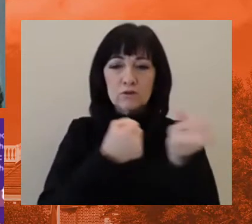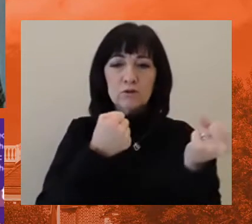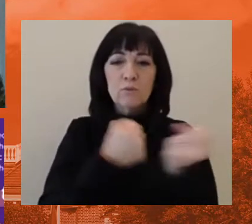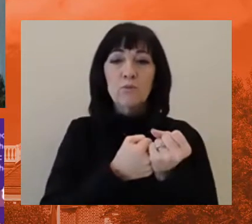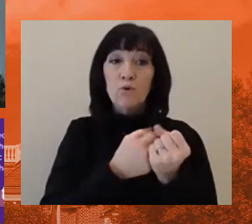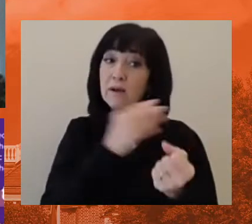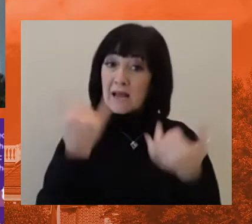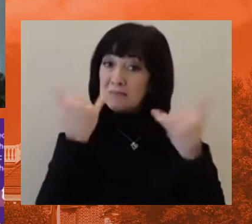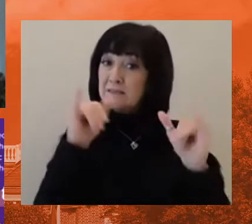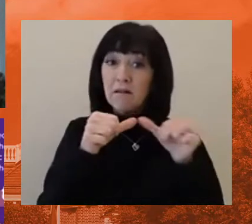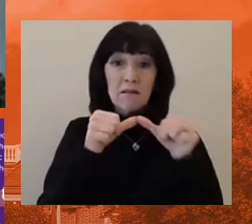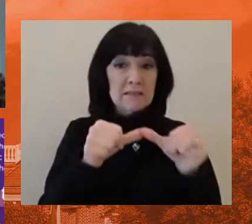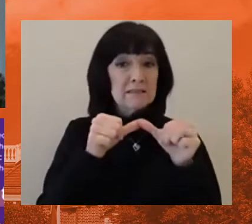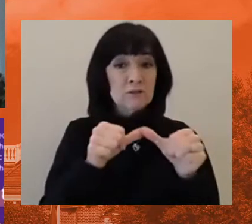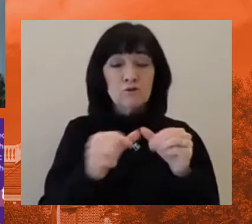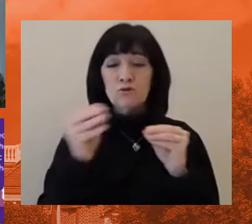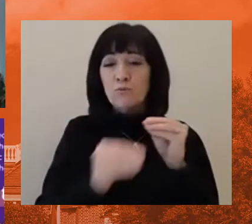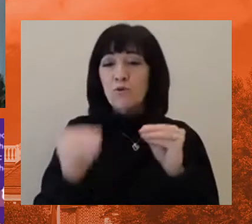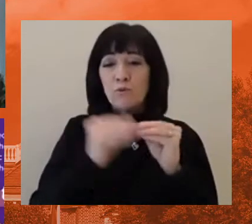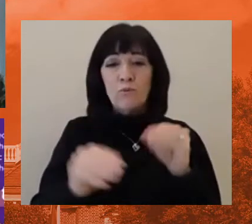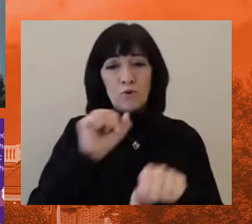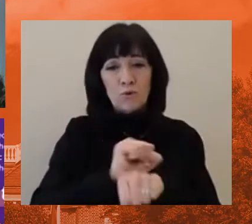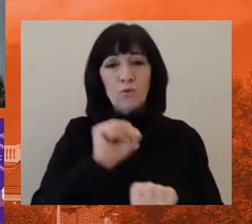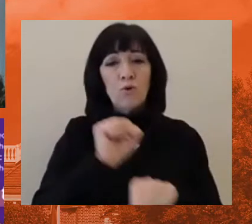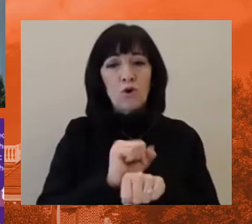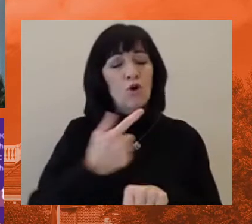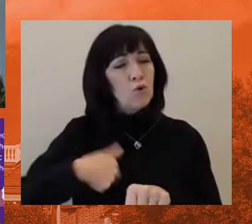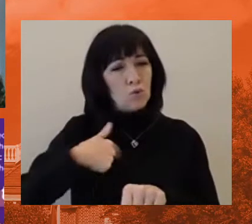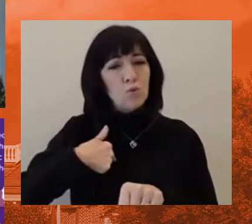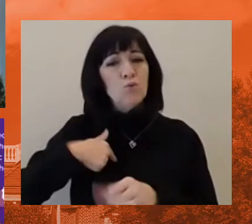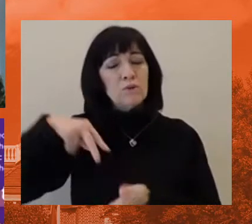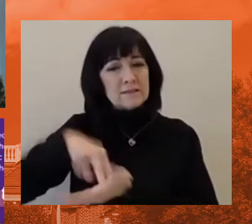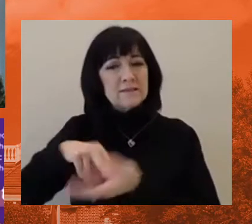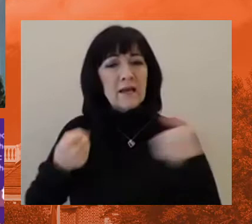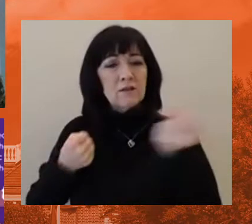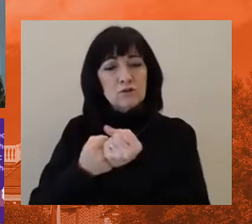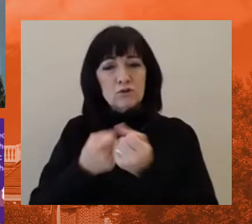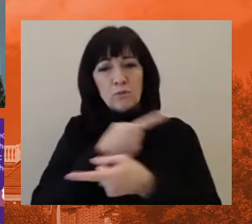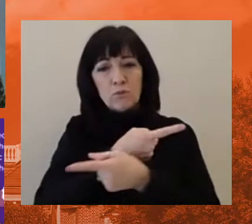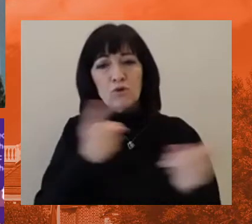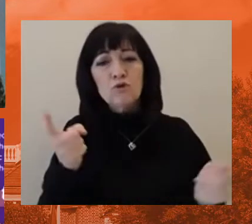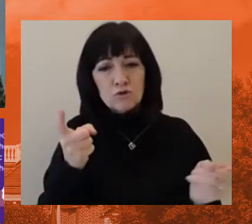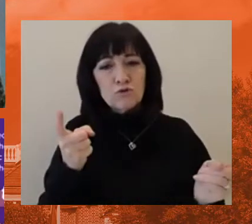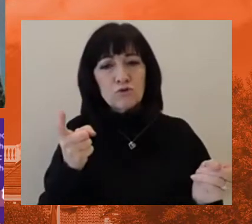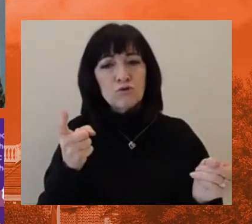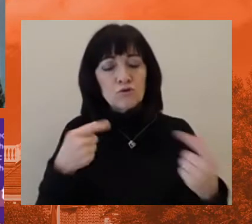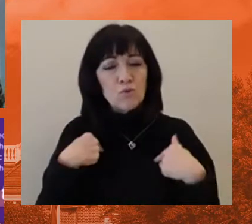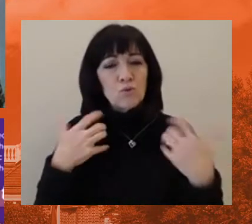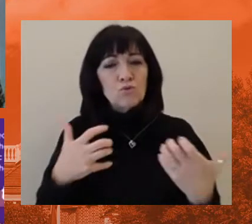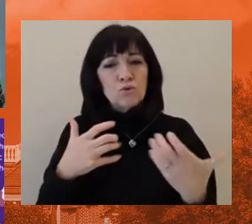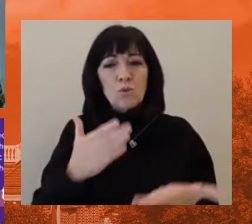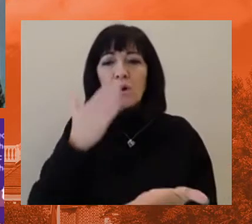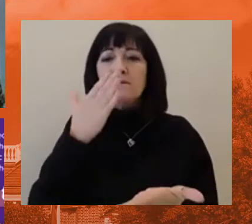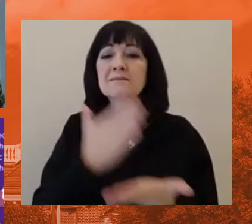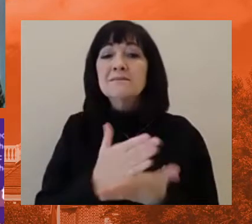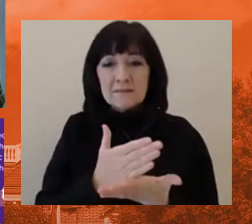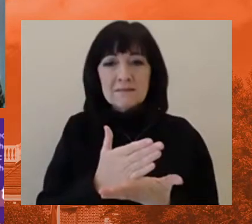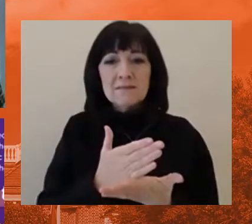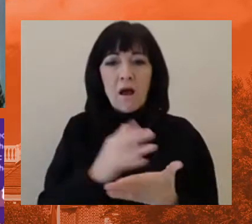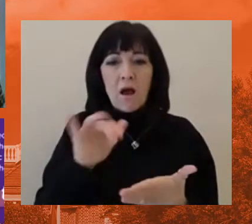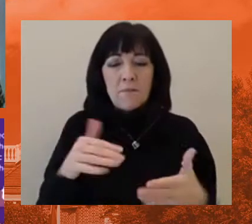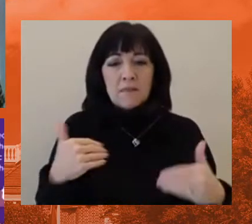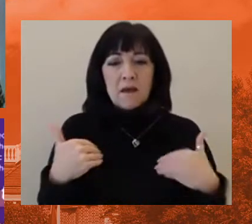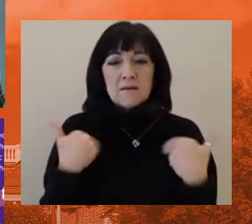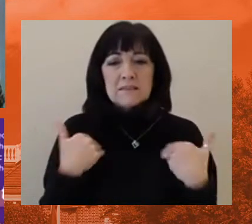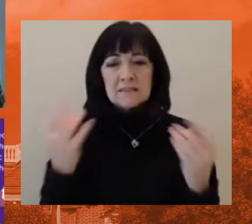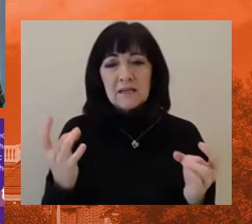the DVCC stand with you in your effort to prevent and address teen dating violence so we can stop it before it starts. Thank